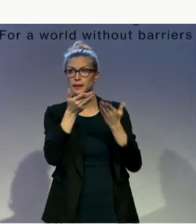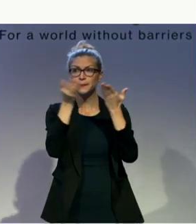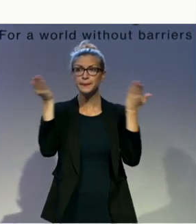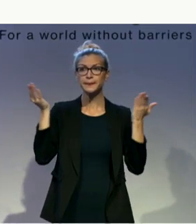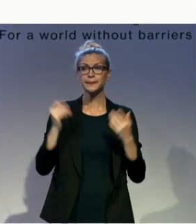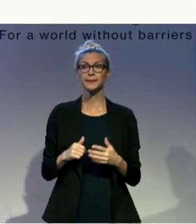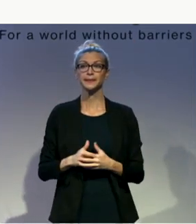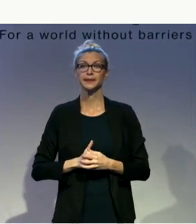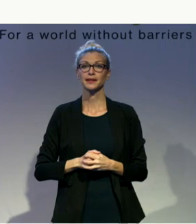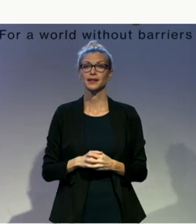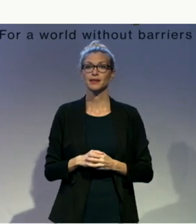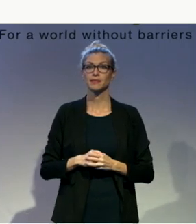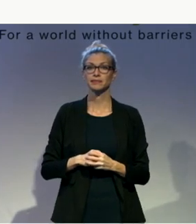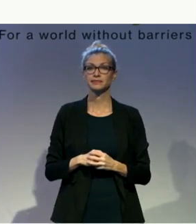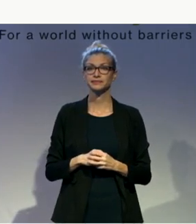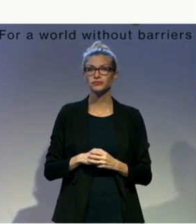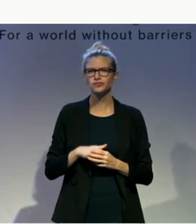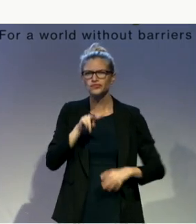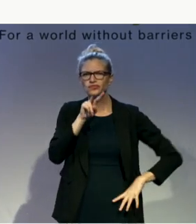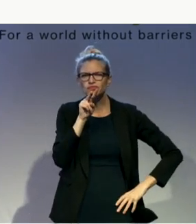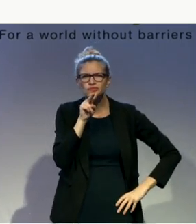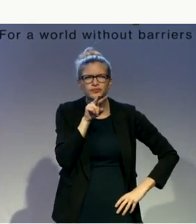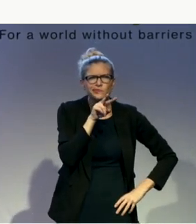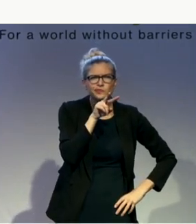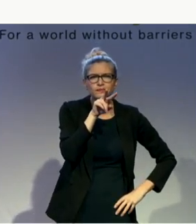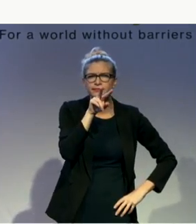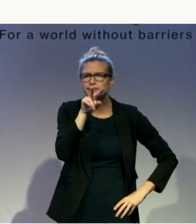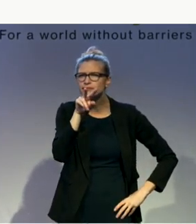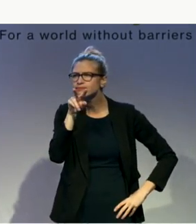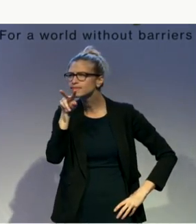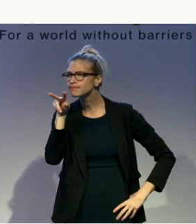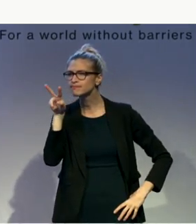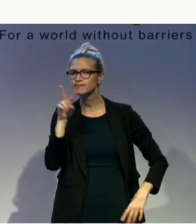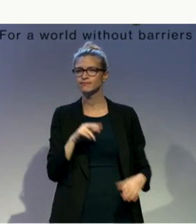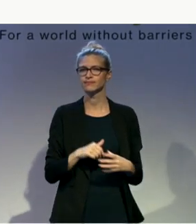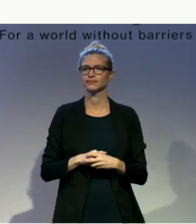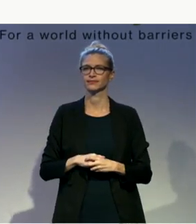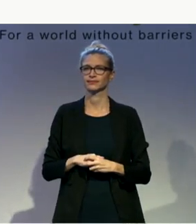I will train my great sight and... Okay.